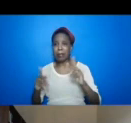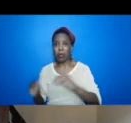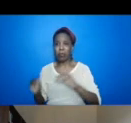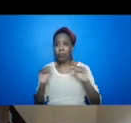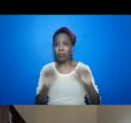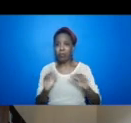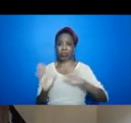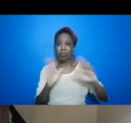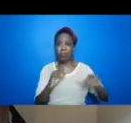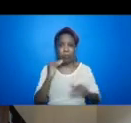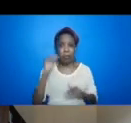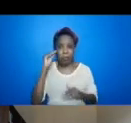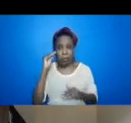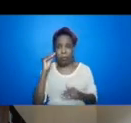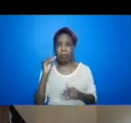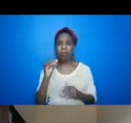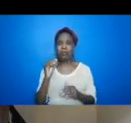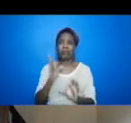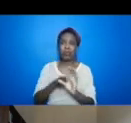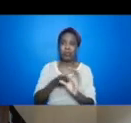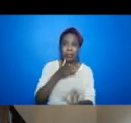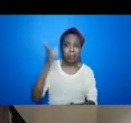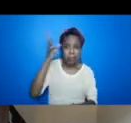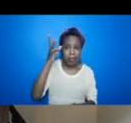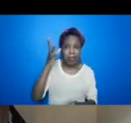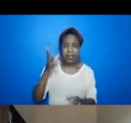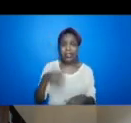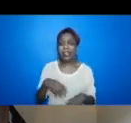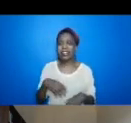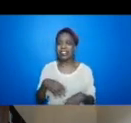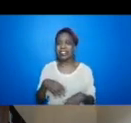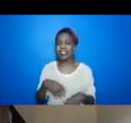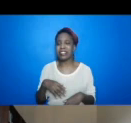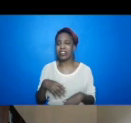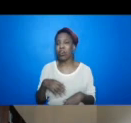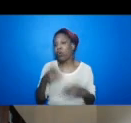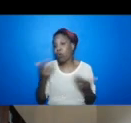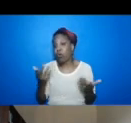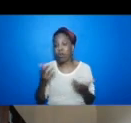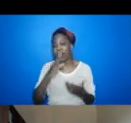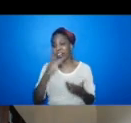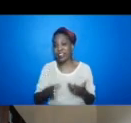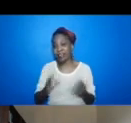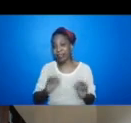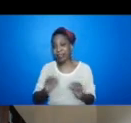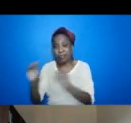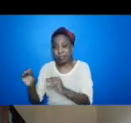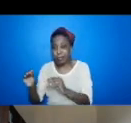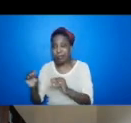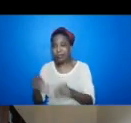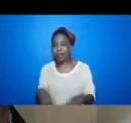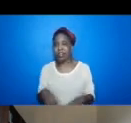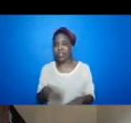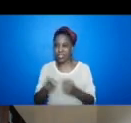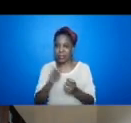about children who never moved out, they're still living with their parents. And that's a particular cultural narrative, because in many cultures, it is the